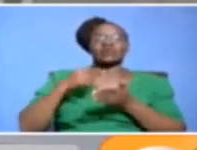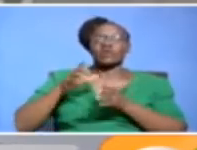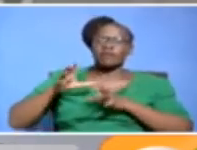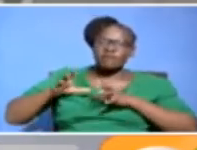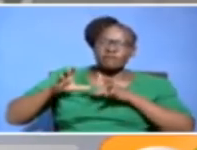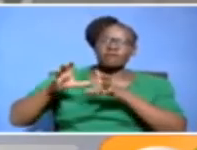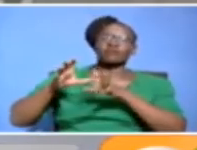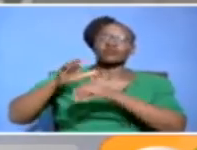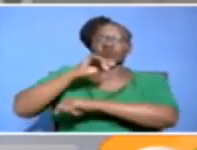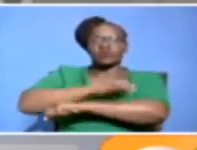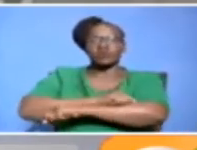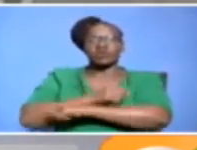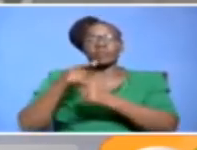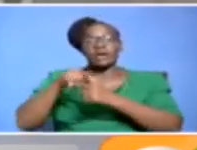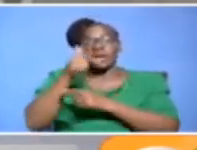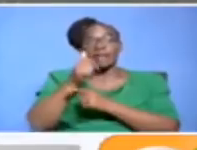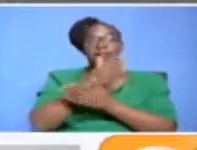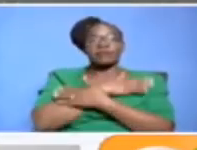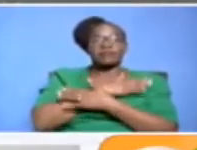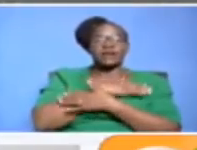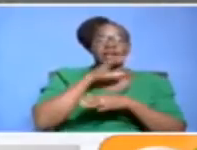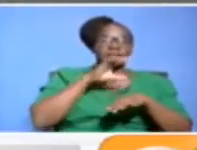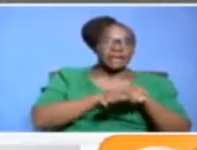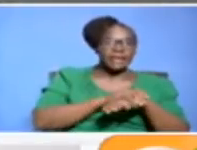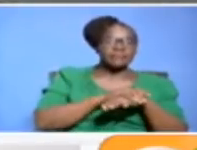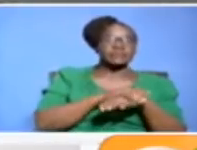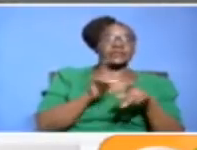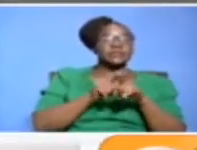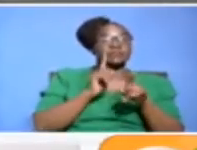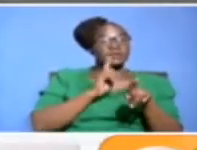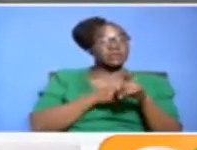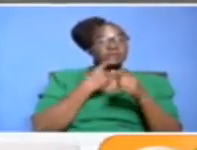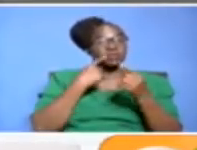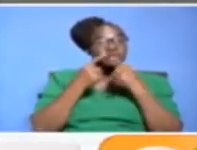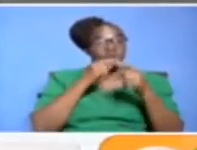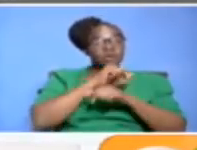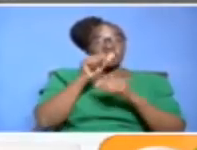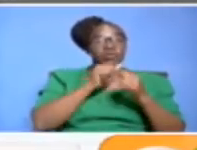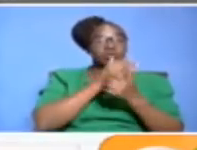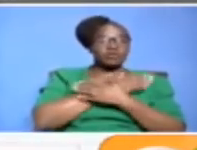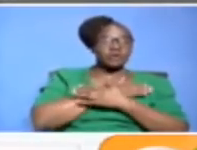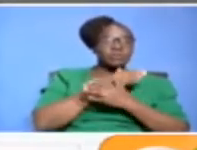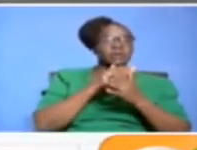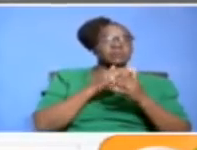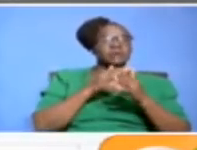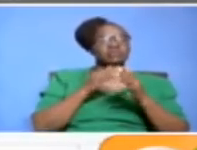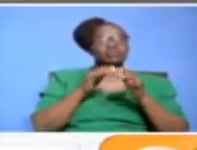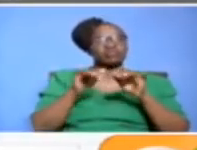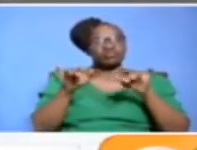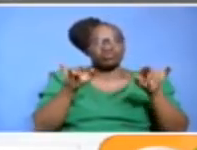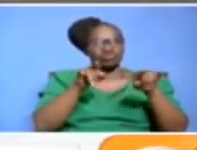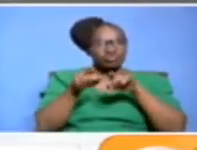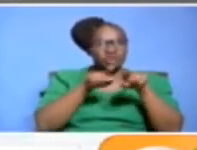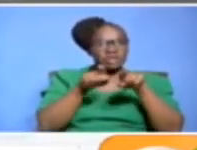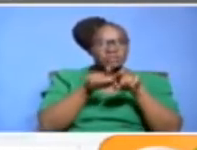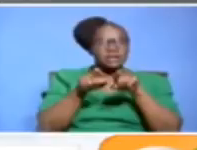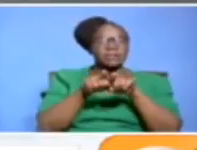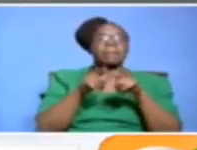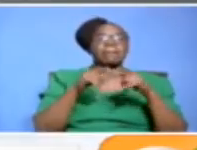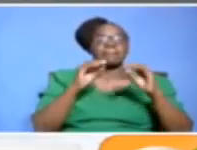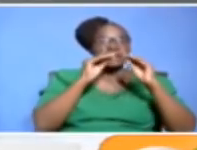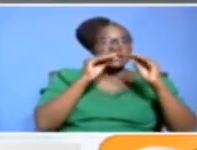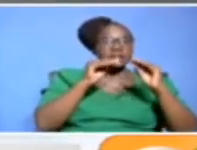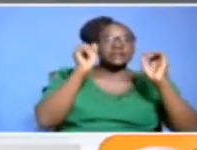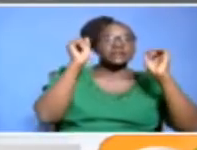they get these other peers, you know. Right. And also, talking of peers, peer education, can we be able to get peers, people who can be able to teach them